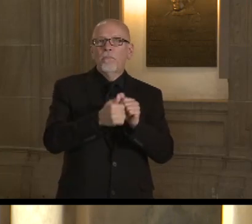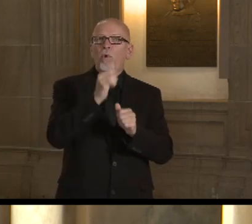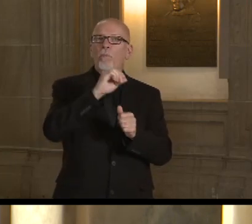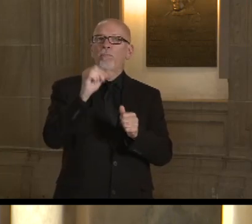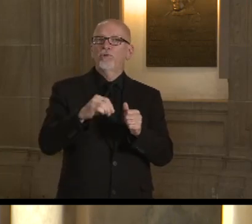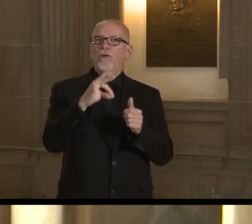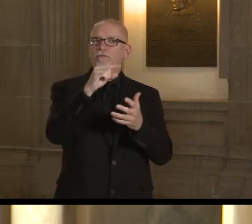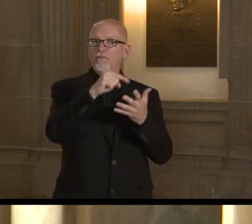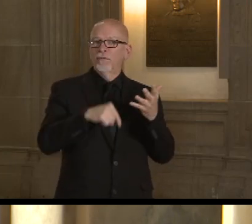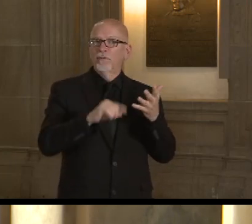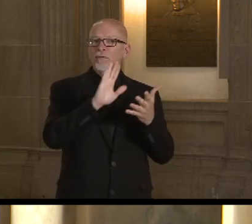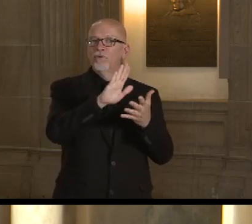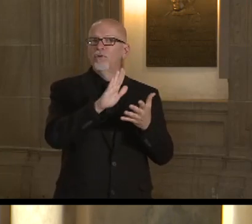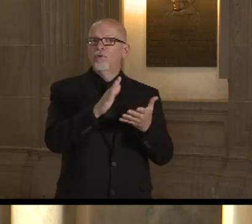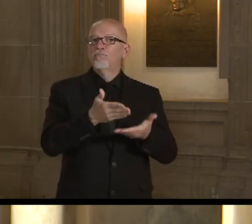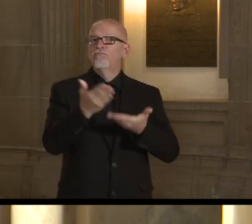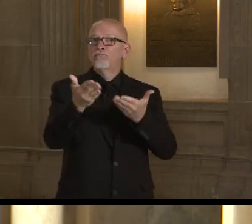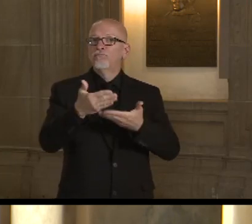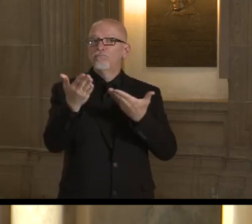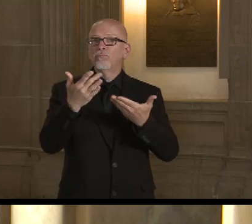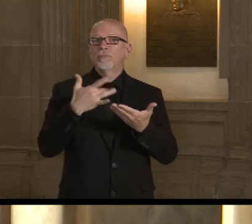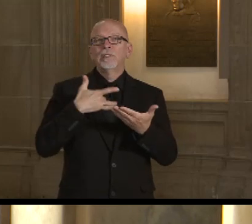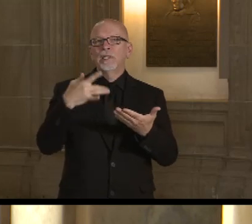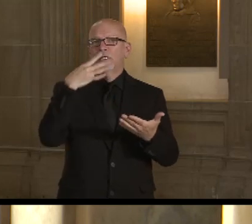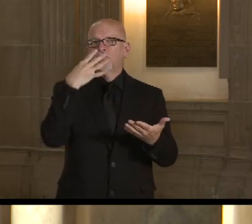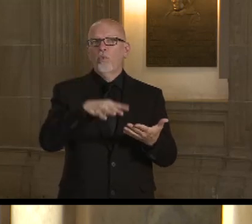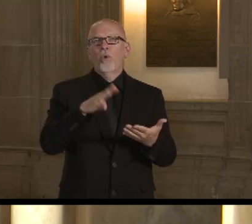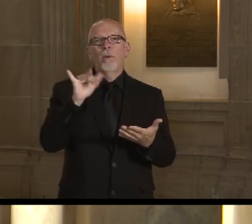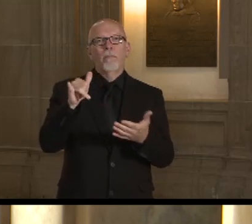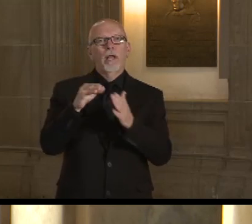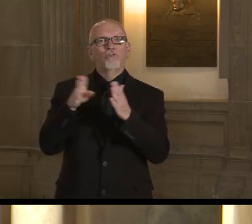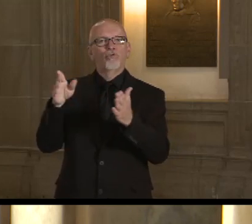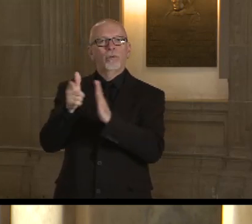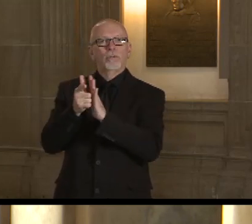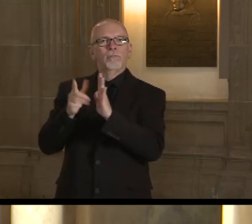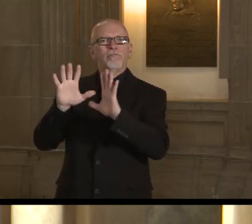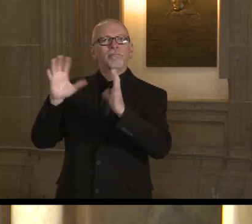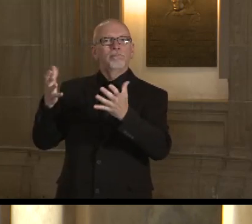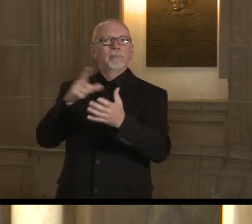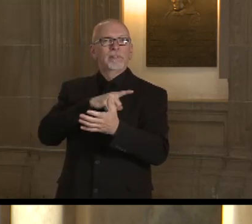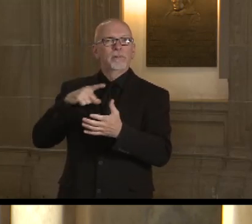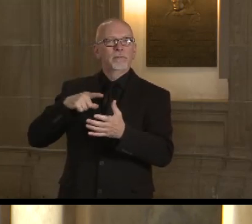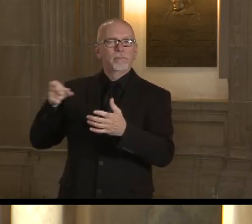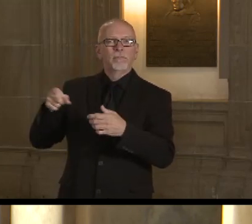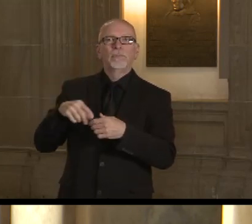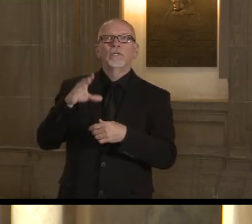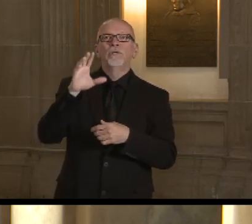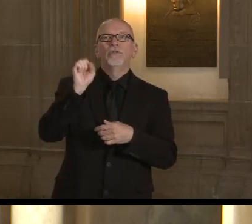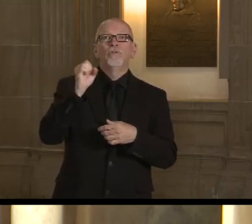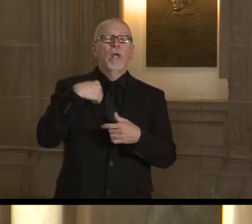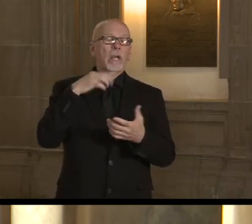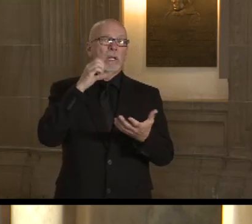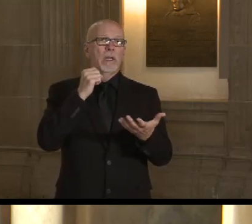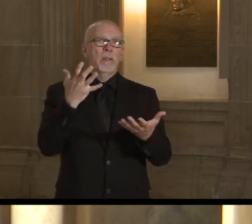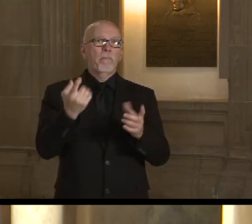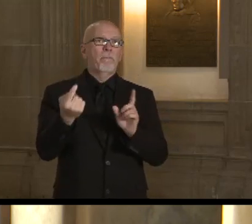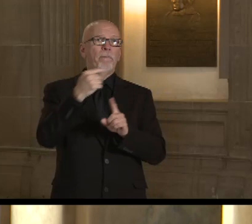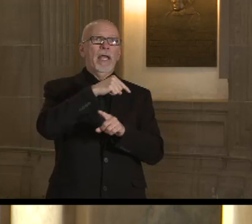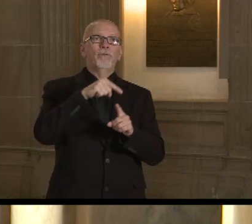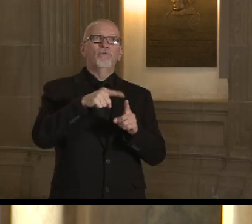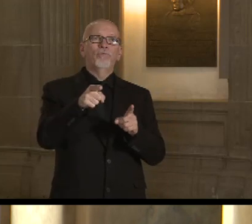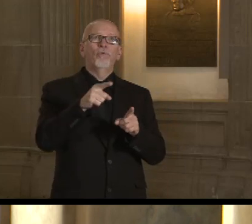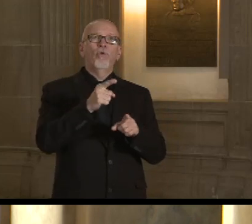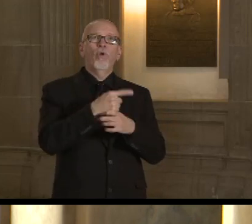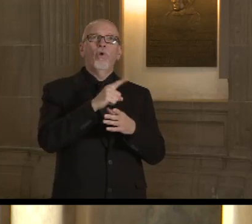majority of those initiatives are summarily ignored by the General Assembly. So I guess to go back to an earlier question,